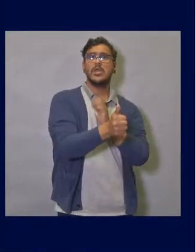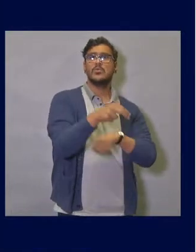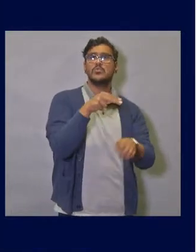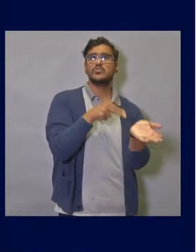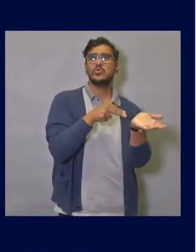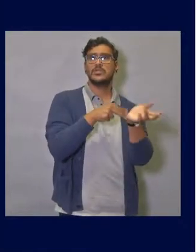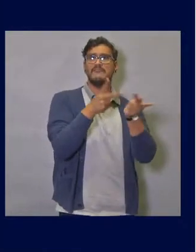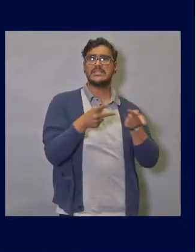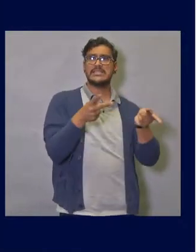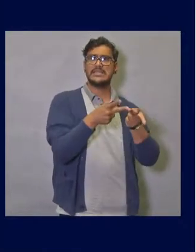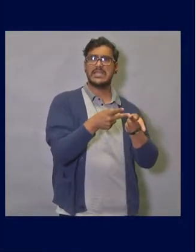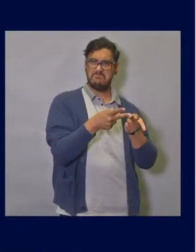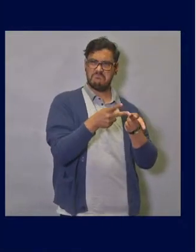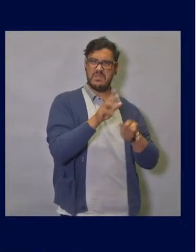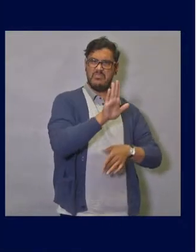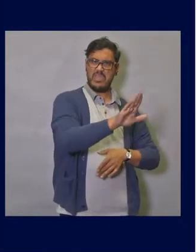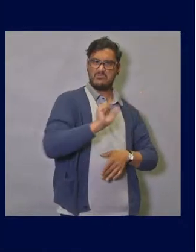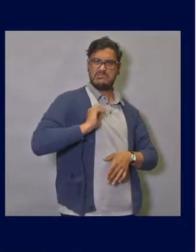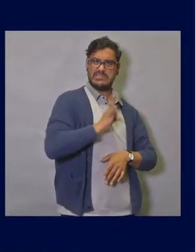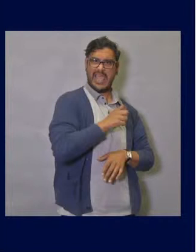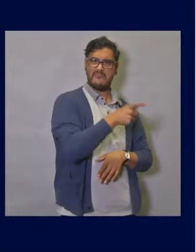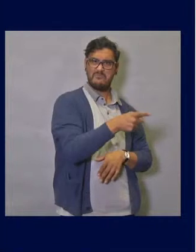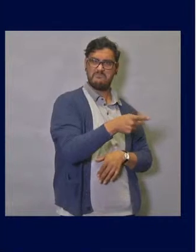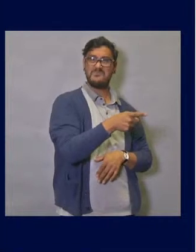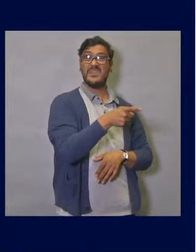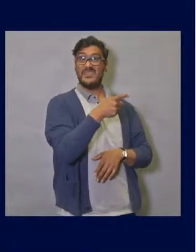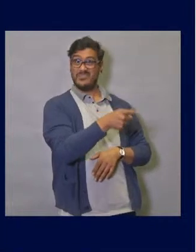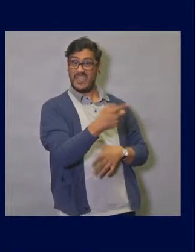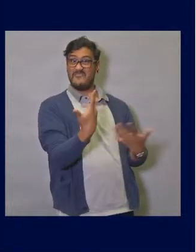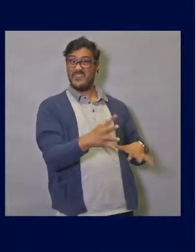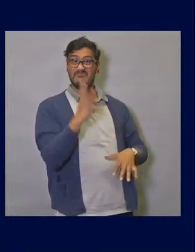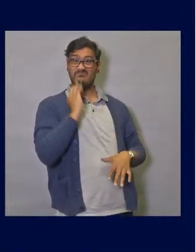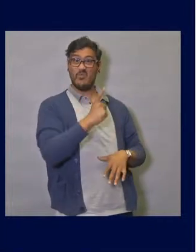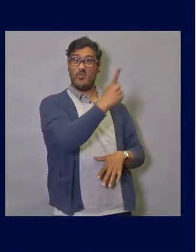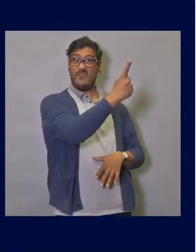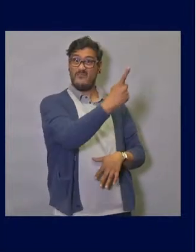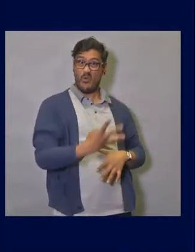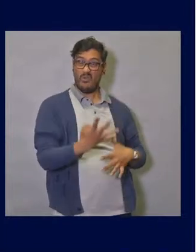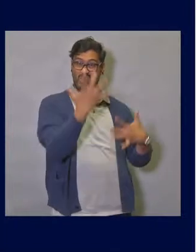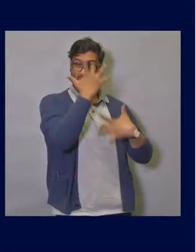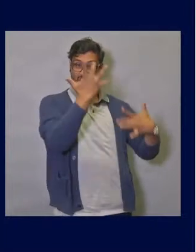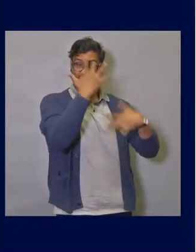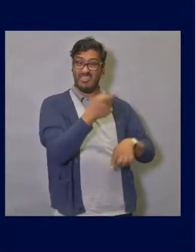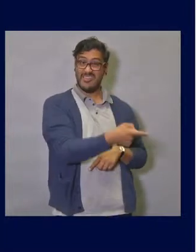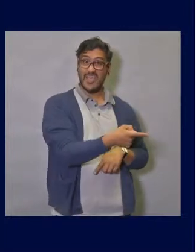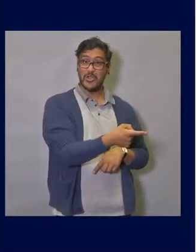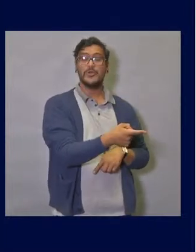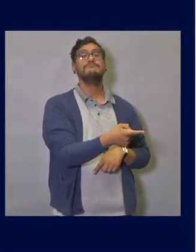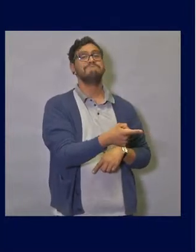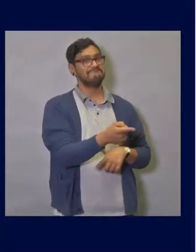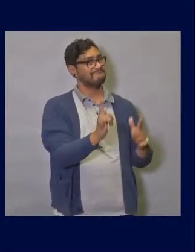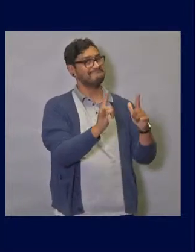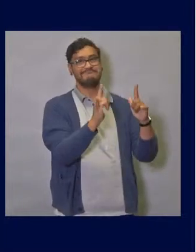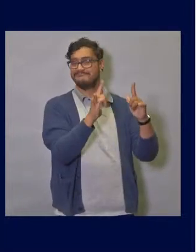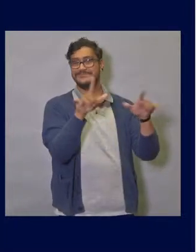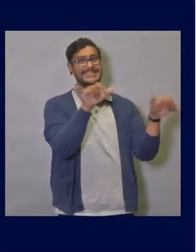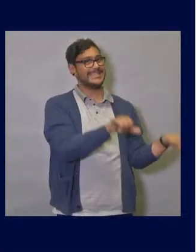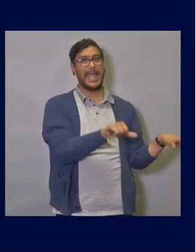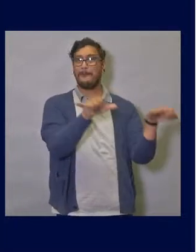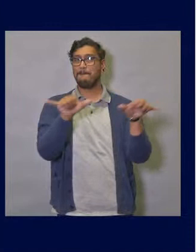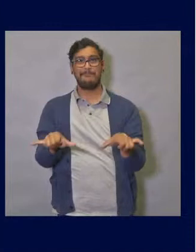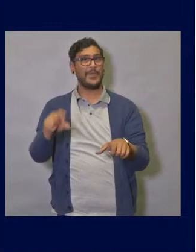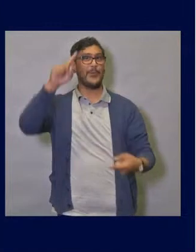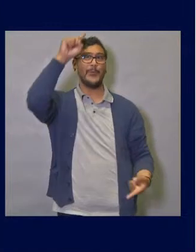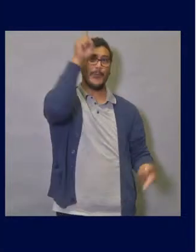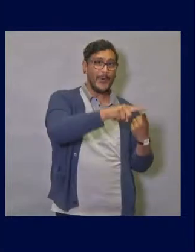a group experiencing 1/4 of healthcare worker cases, there's also been a significant decrease in cases. For the week